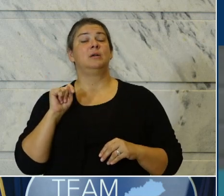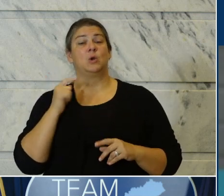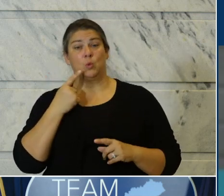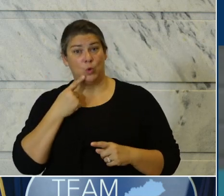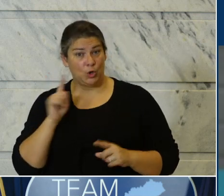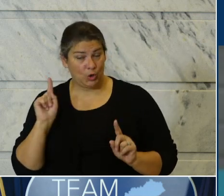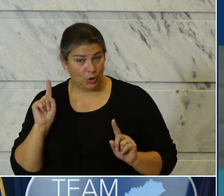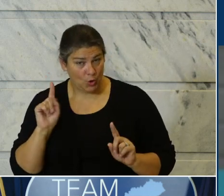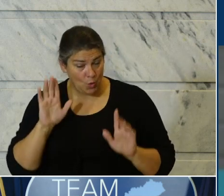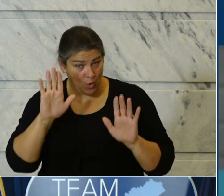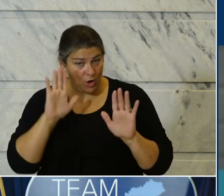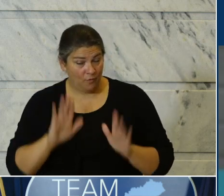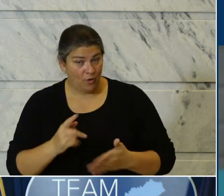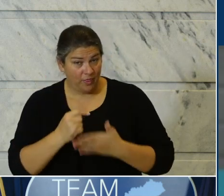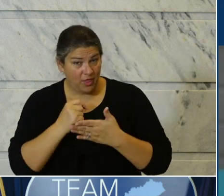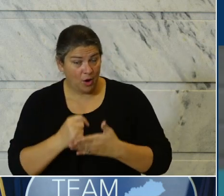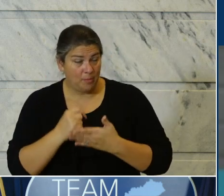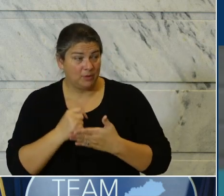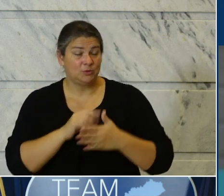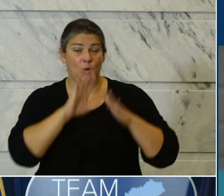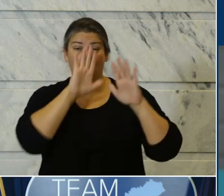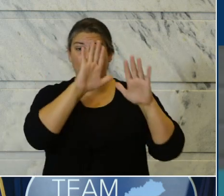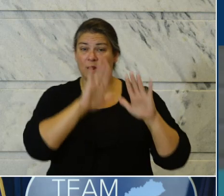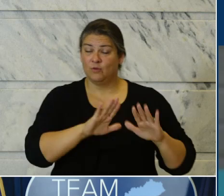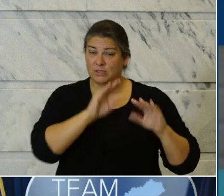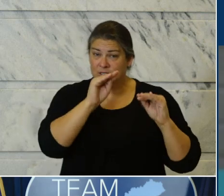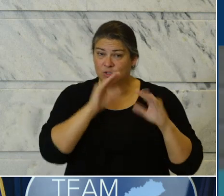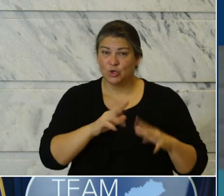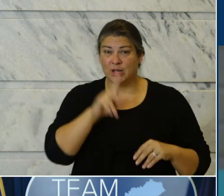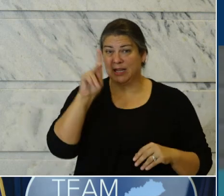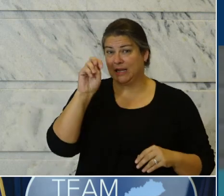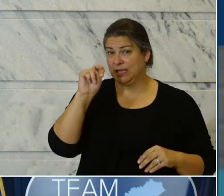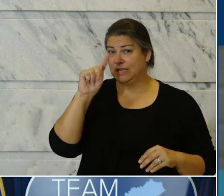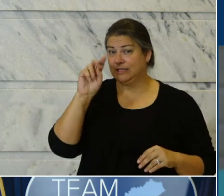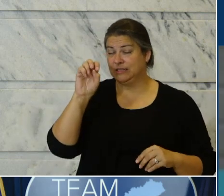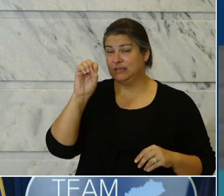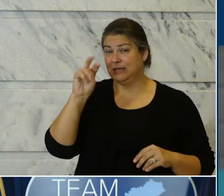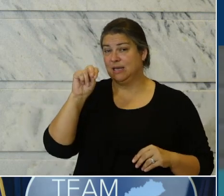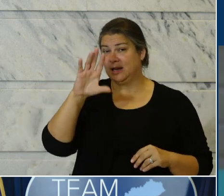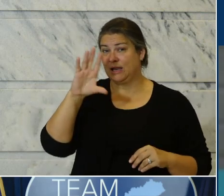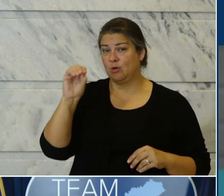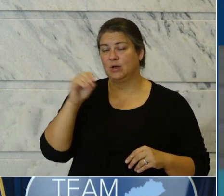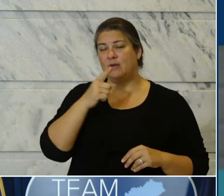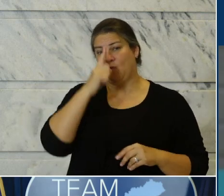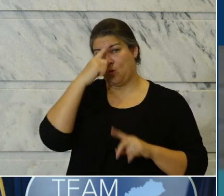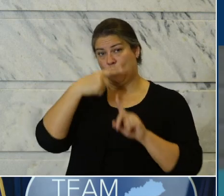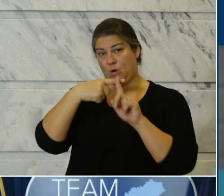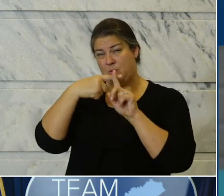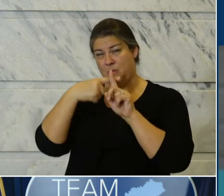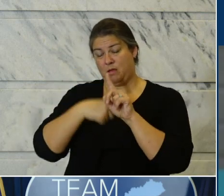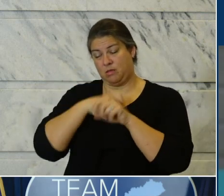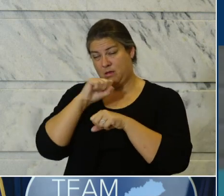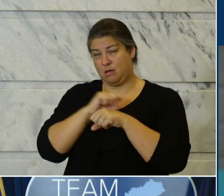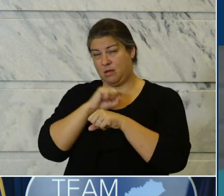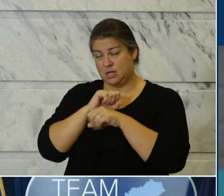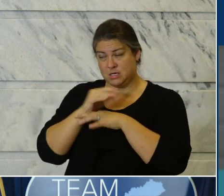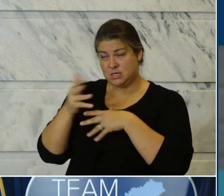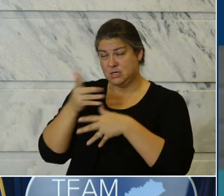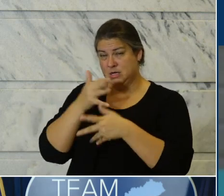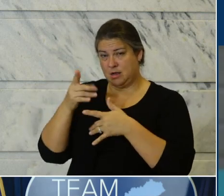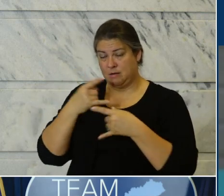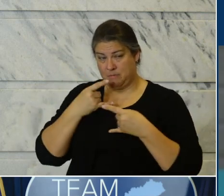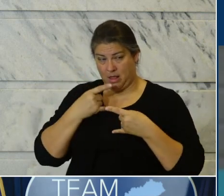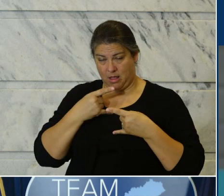incredible therapists and wonderful teachers in the Kenton County School District for over a month so that she could mask